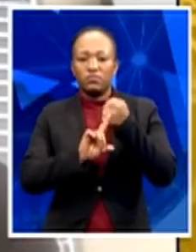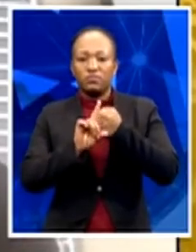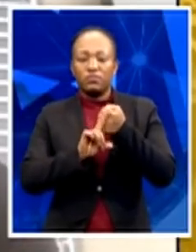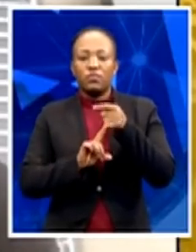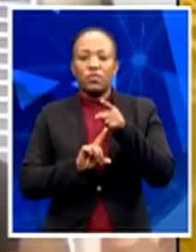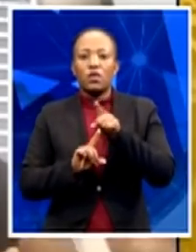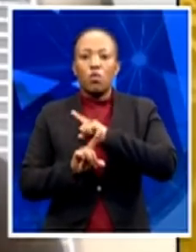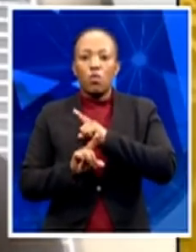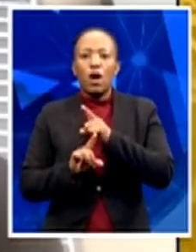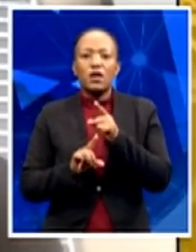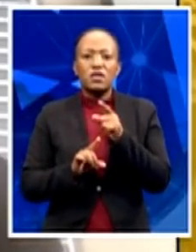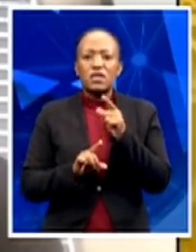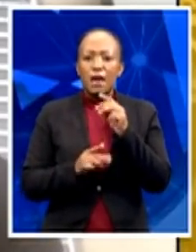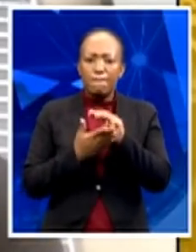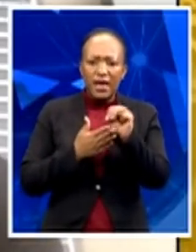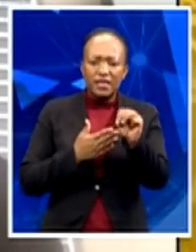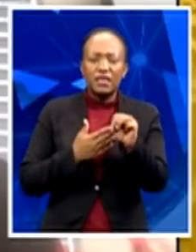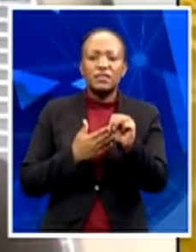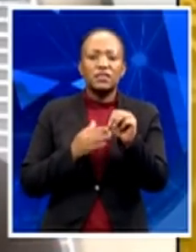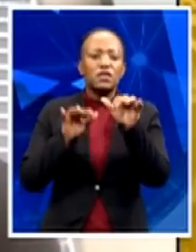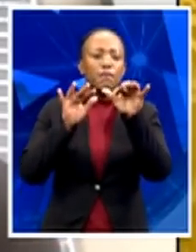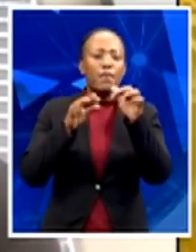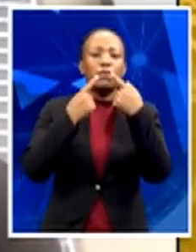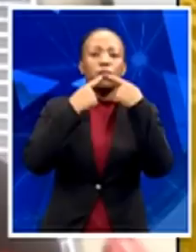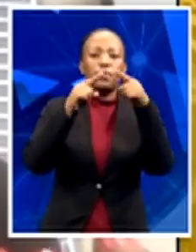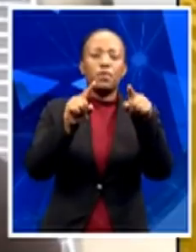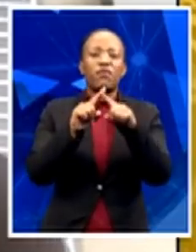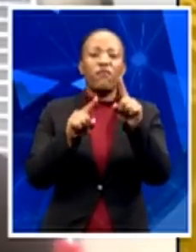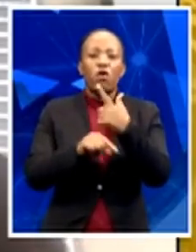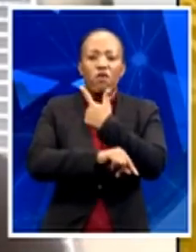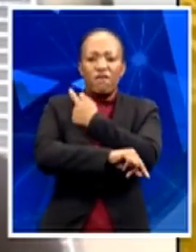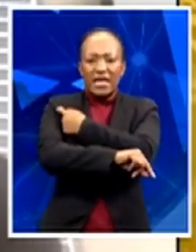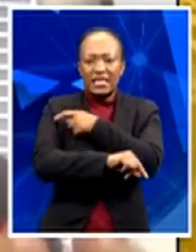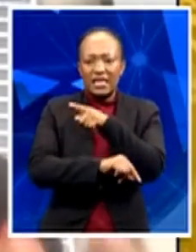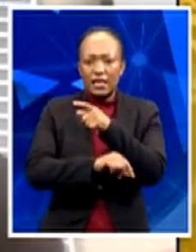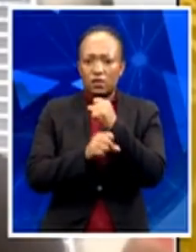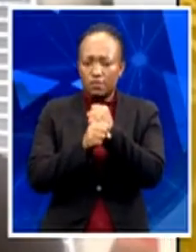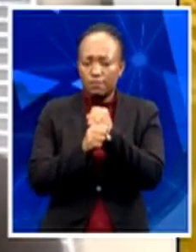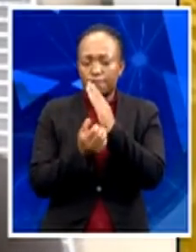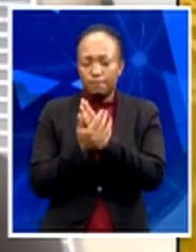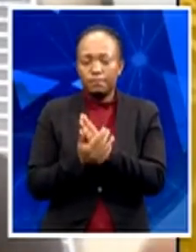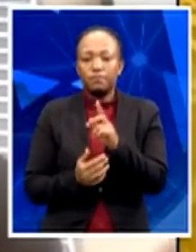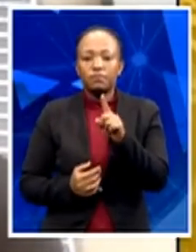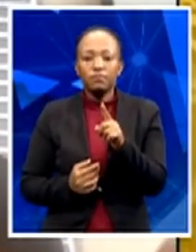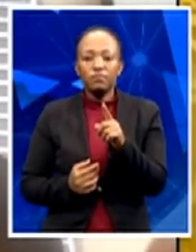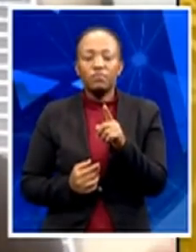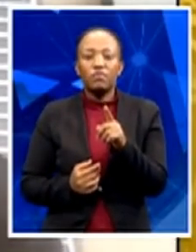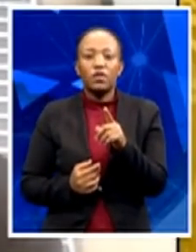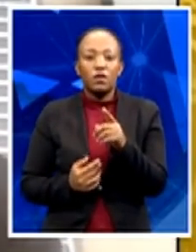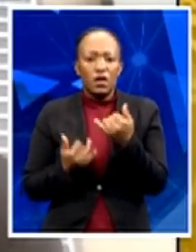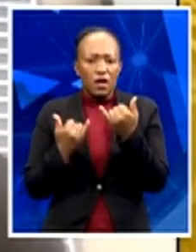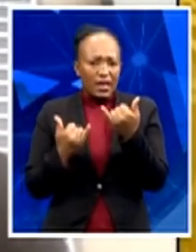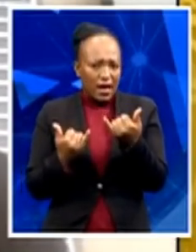into public around the vaccination rollout, to make sure that what is real, what is serious, what